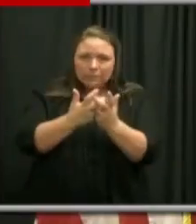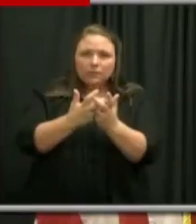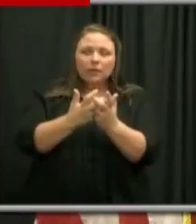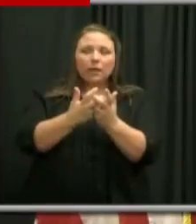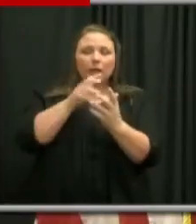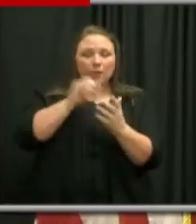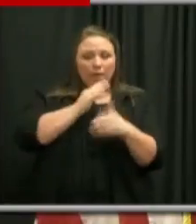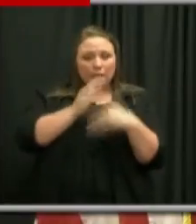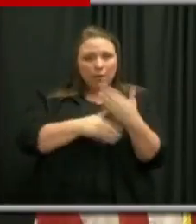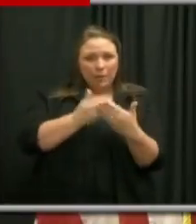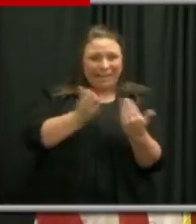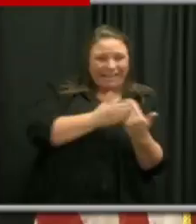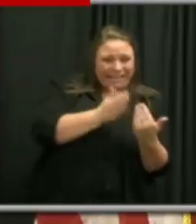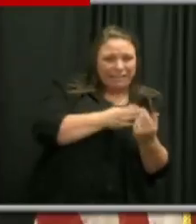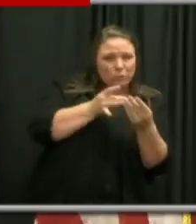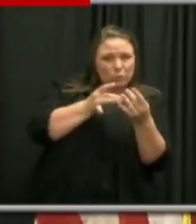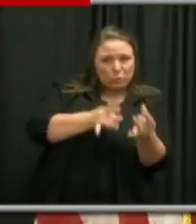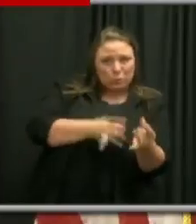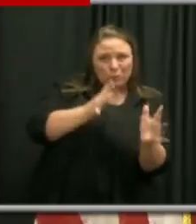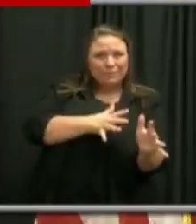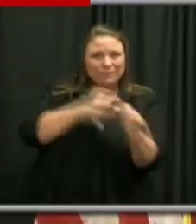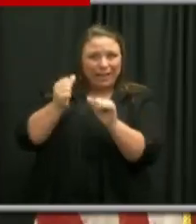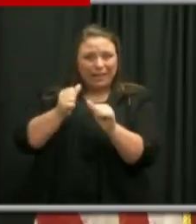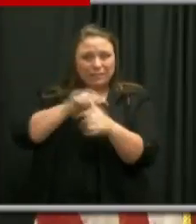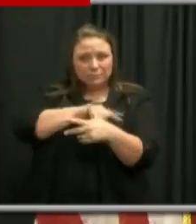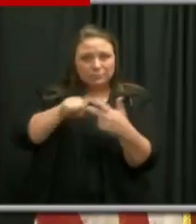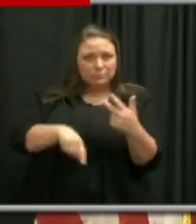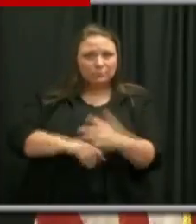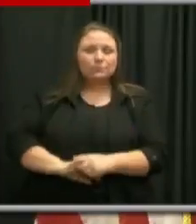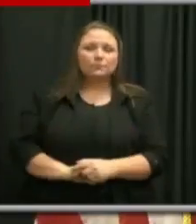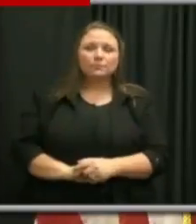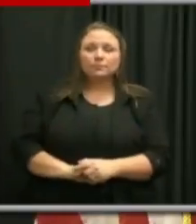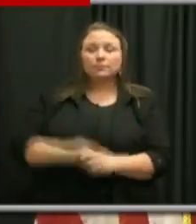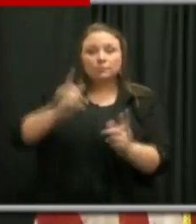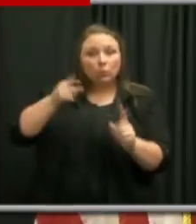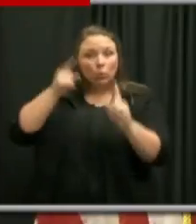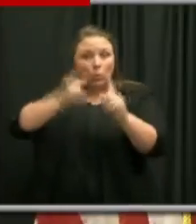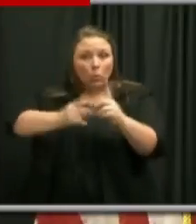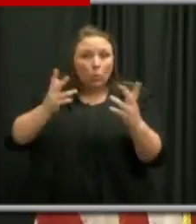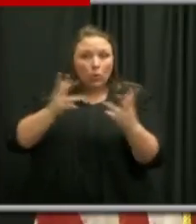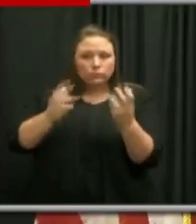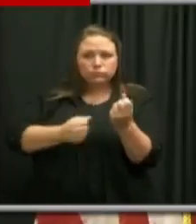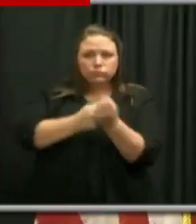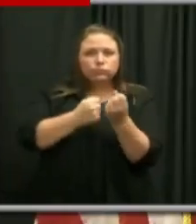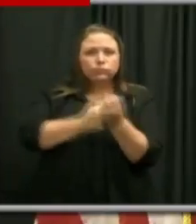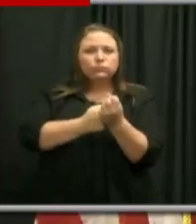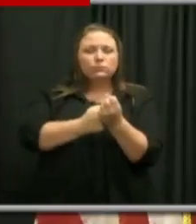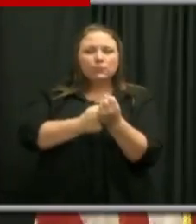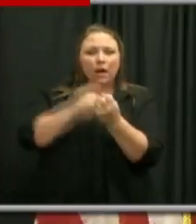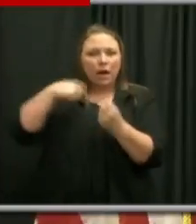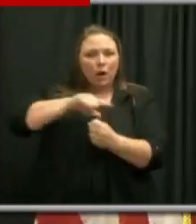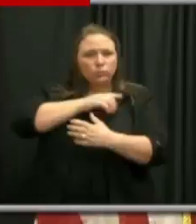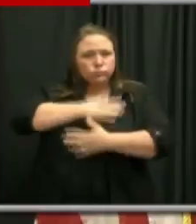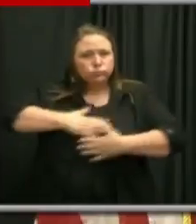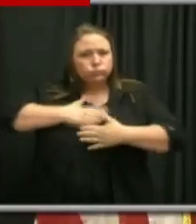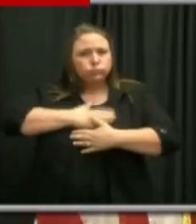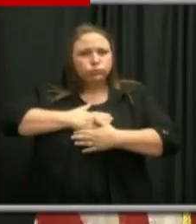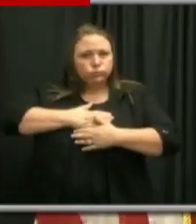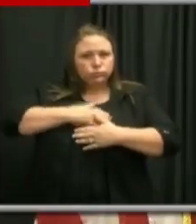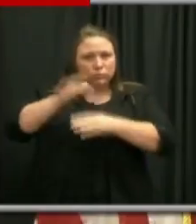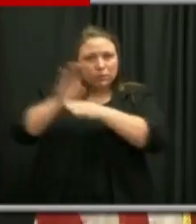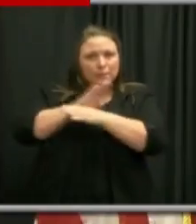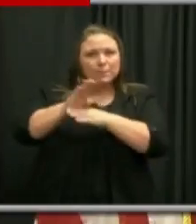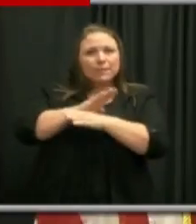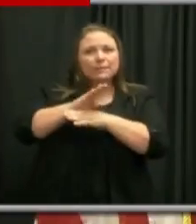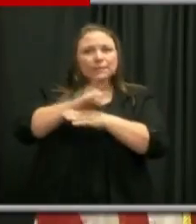process both easier and faster. Our goal is to support the Nashville hospitality industry as